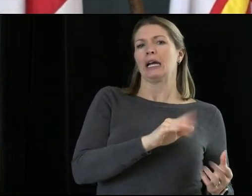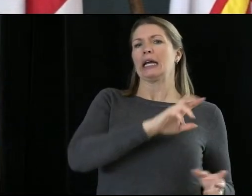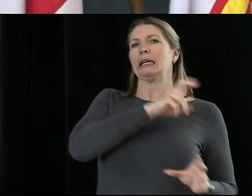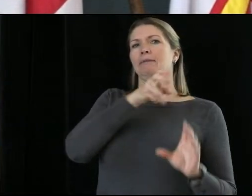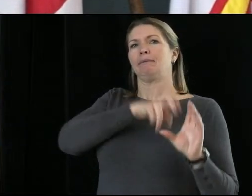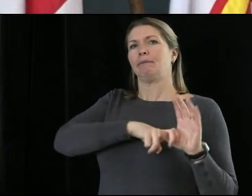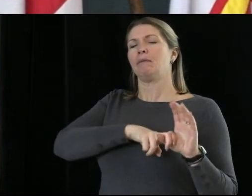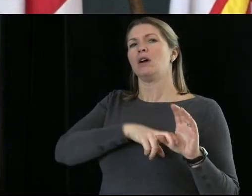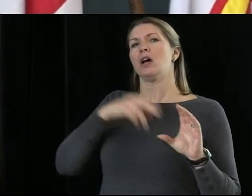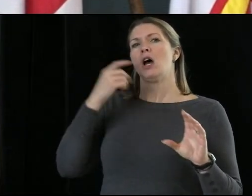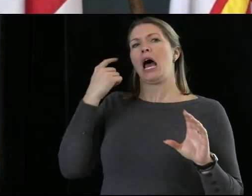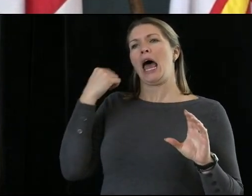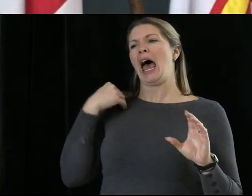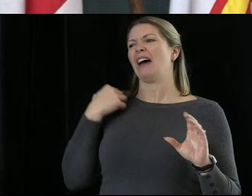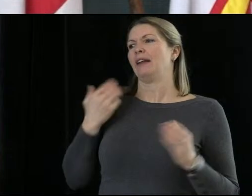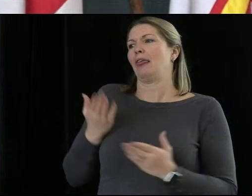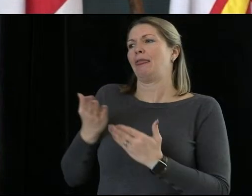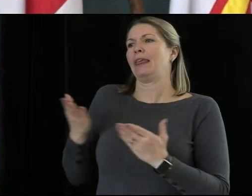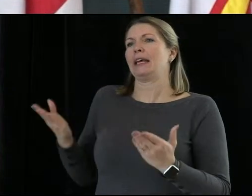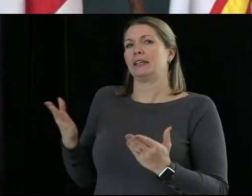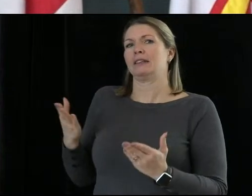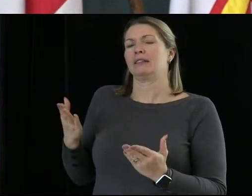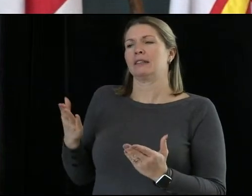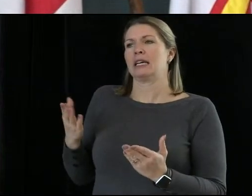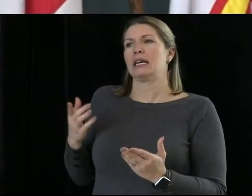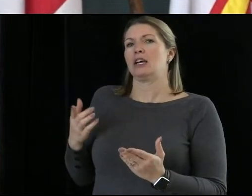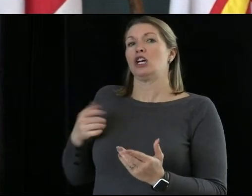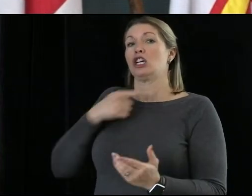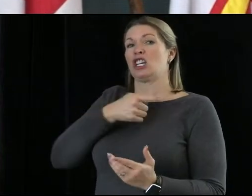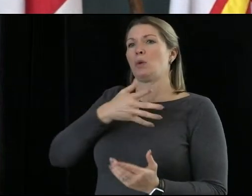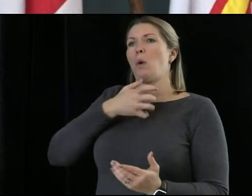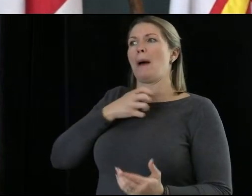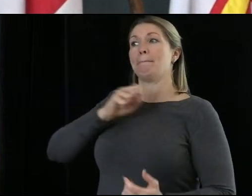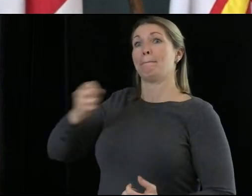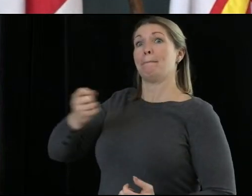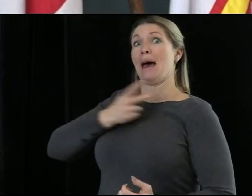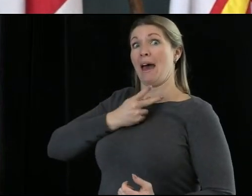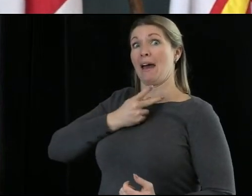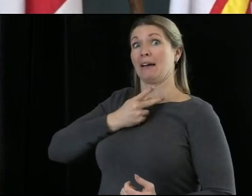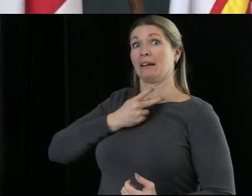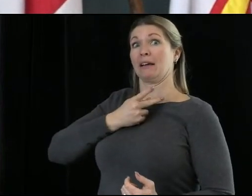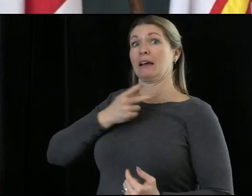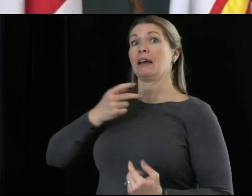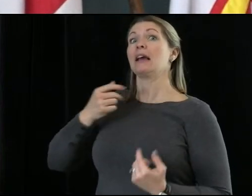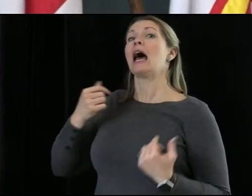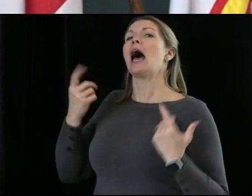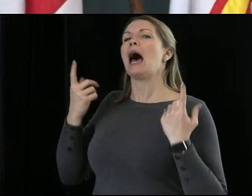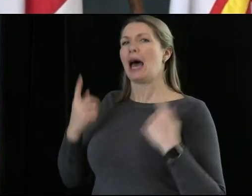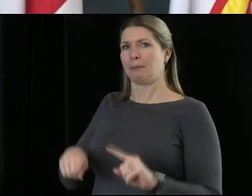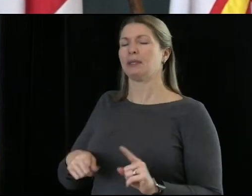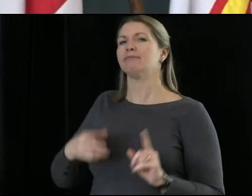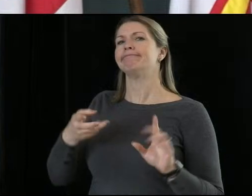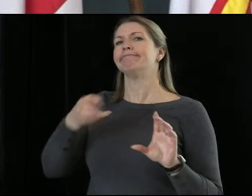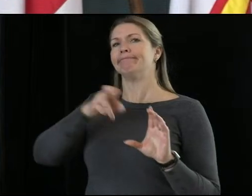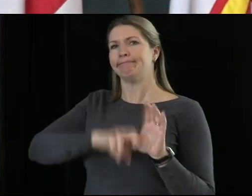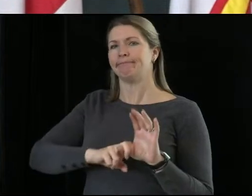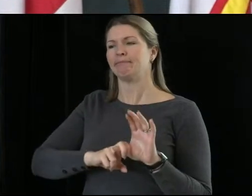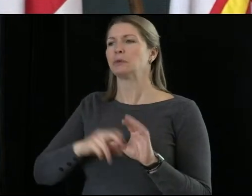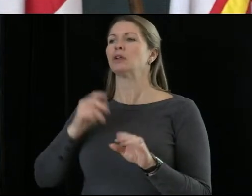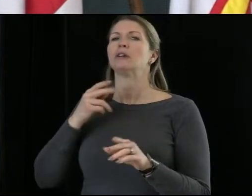Christmas ornaments that she wanted back. And we think she was lured in and killed shortly after that.